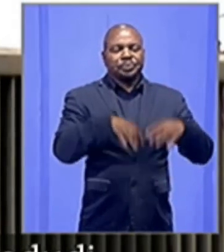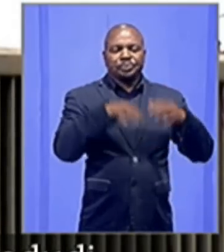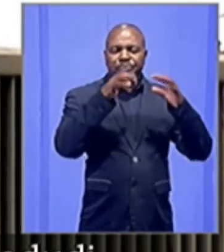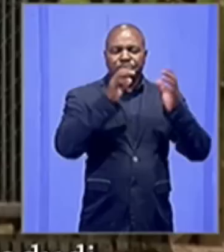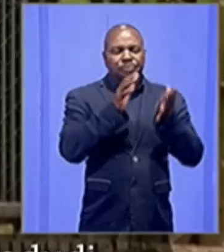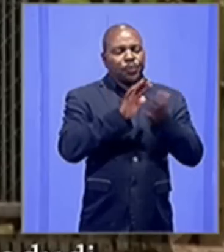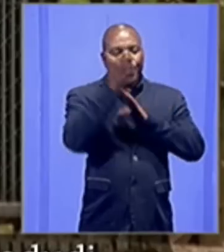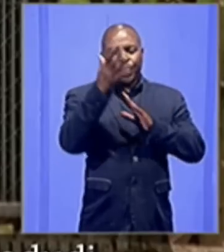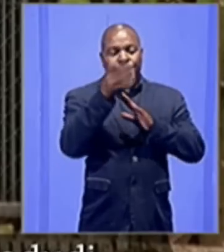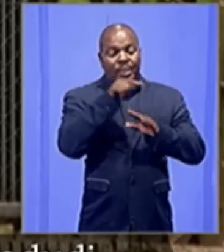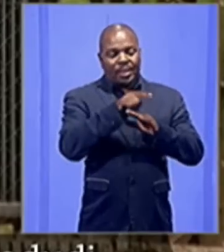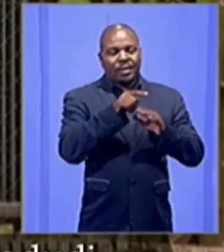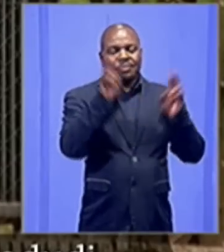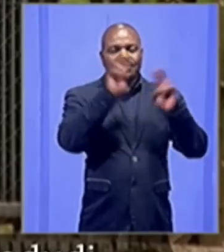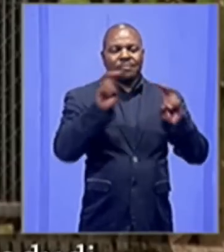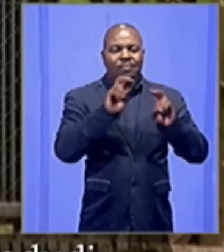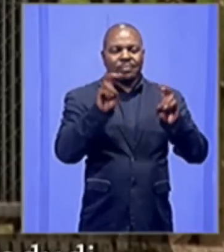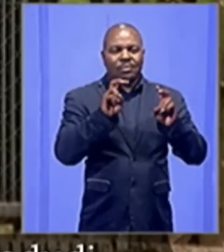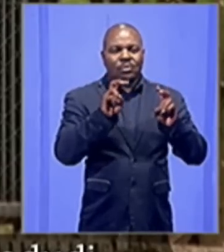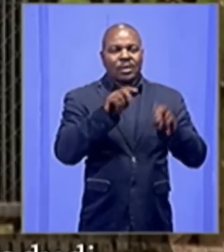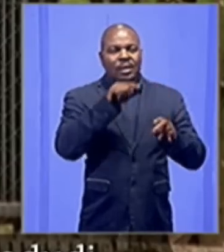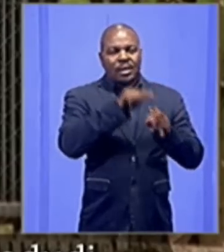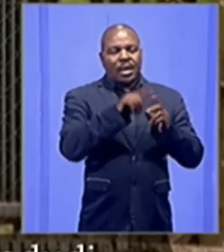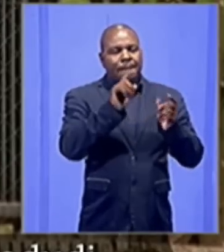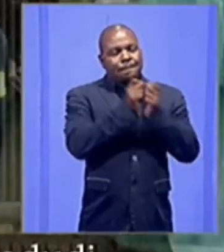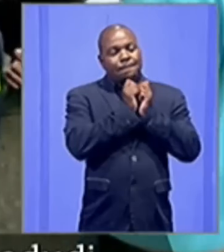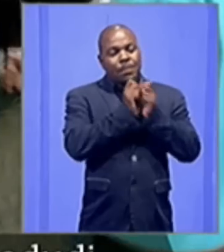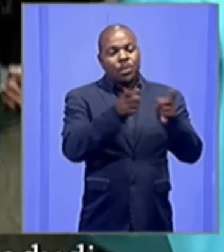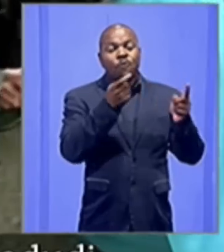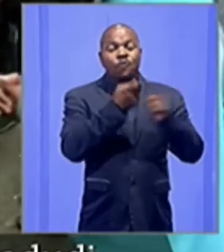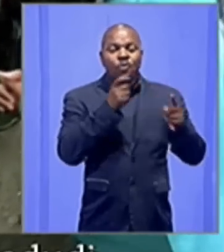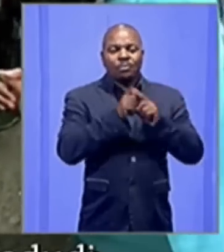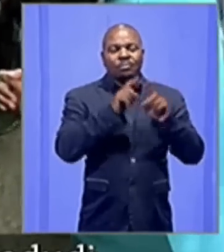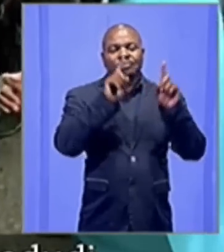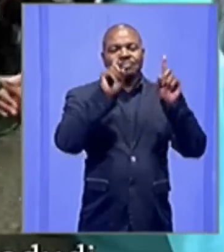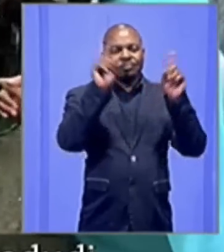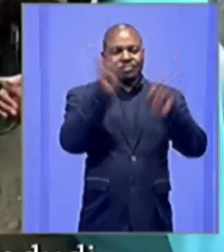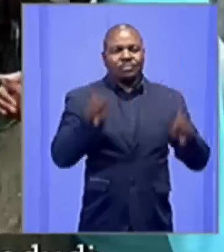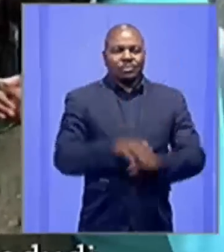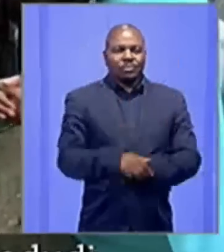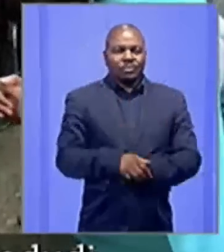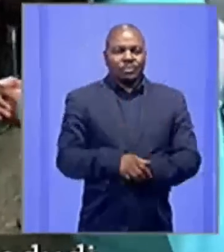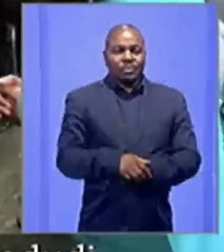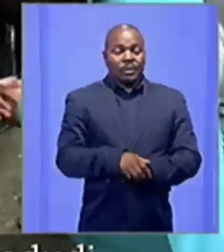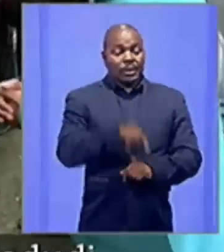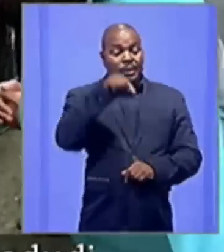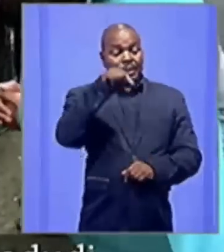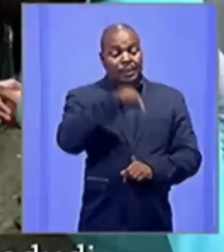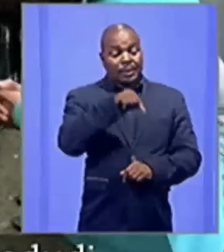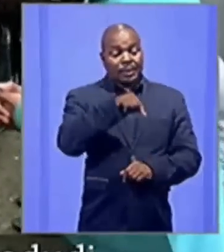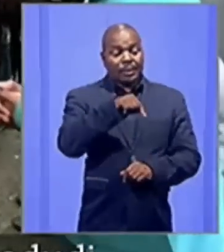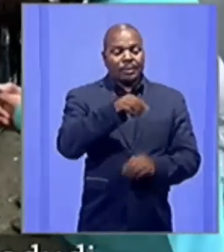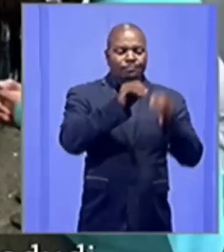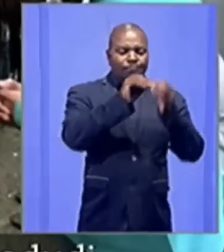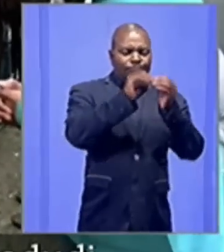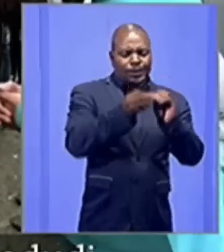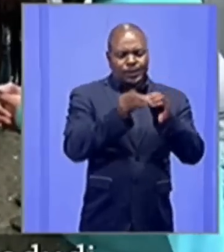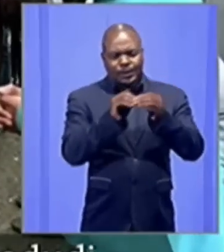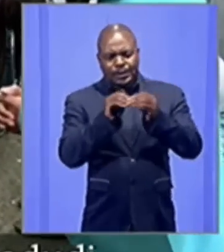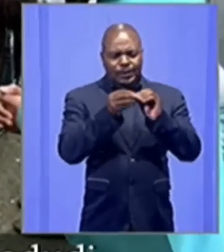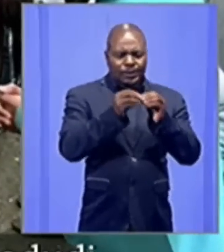aba mohlagase seo se go baditšwego ke legadima. Matsapa a go lukiša seteiše tše a